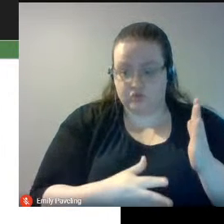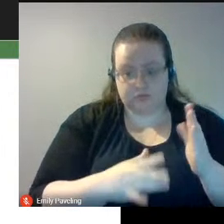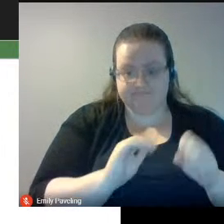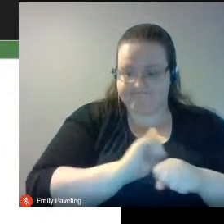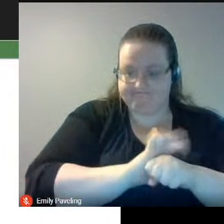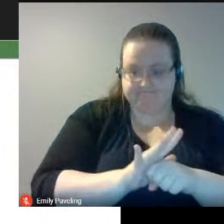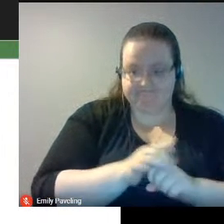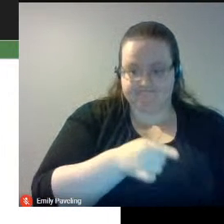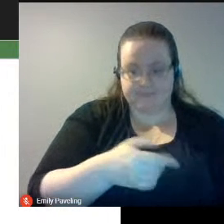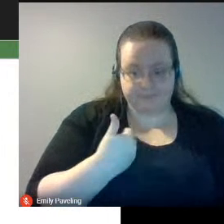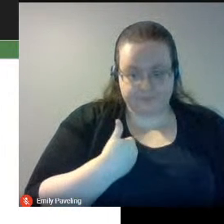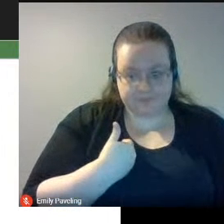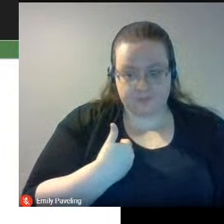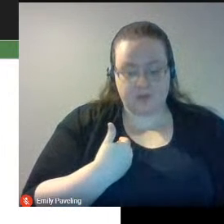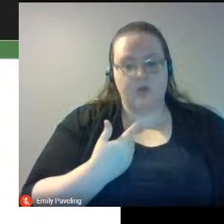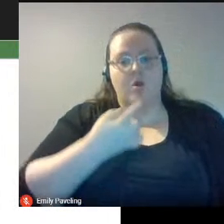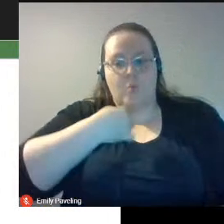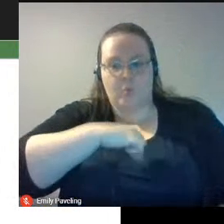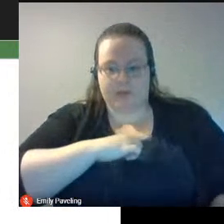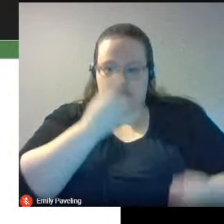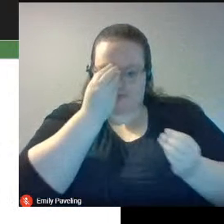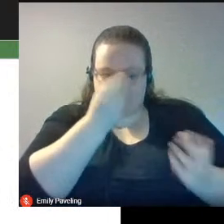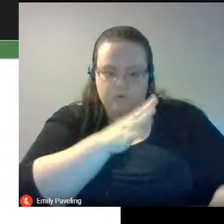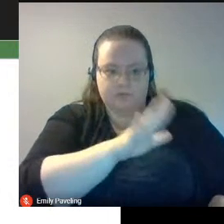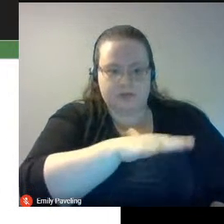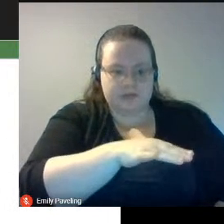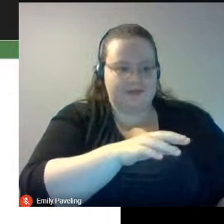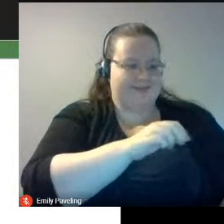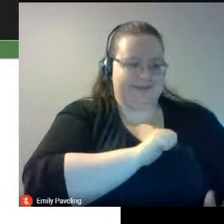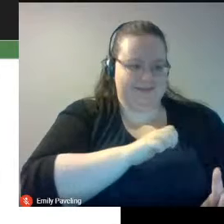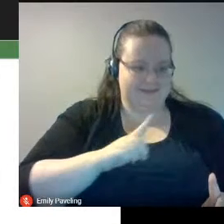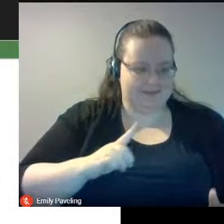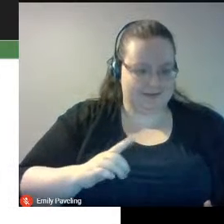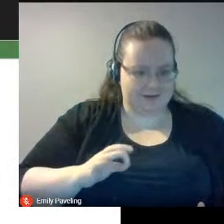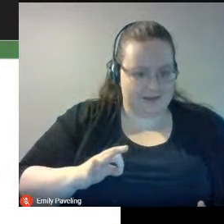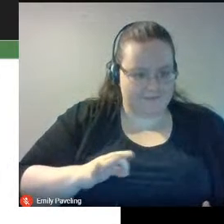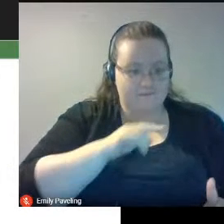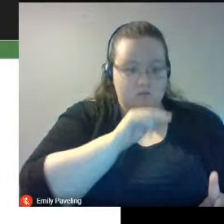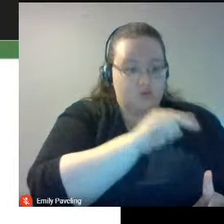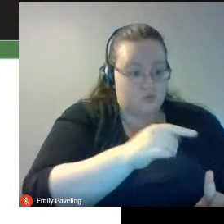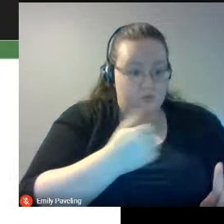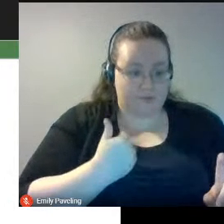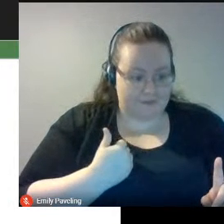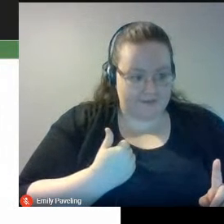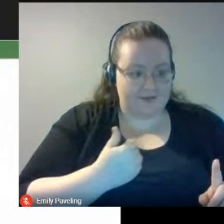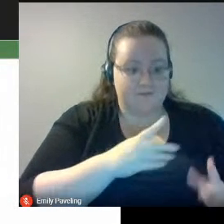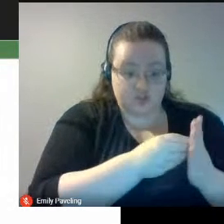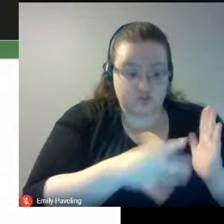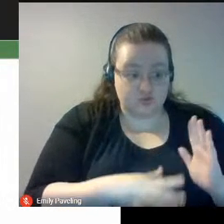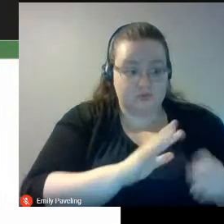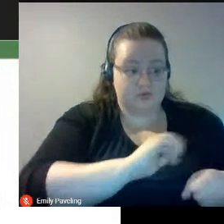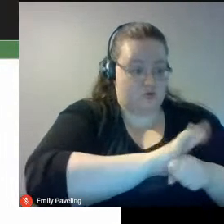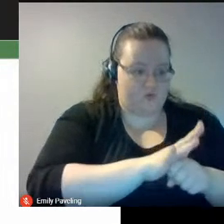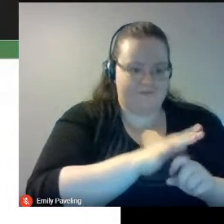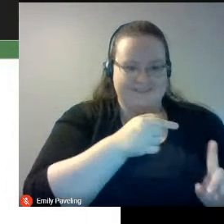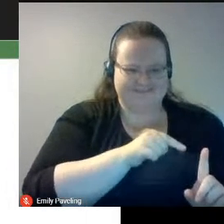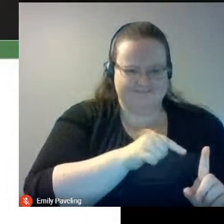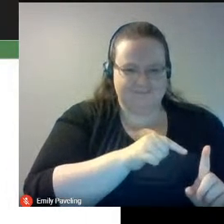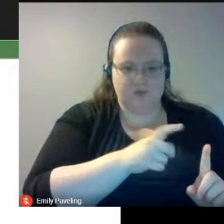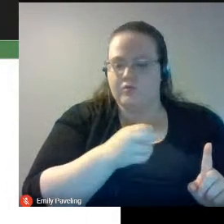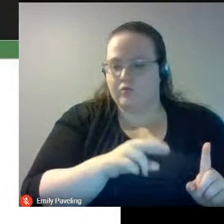and communicate to affected families and staff. Testing is available in Halton through our